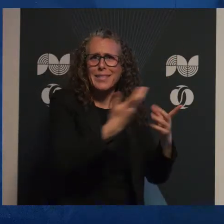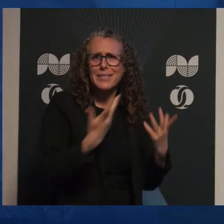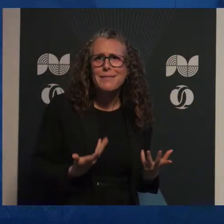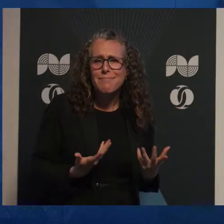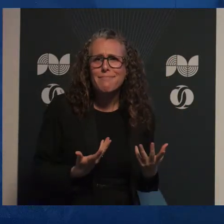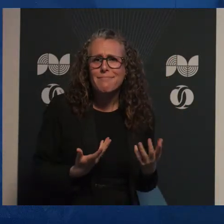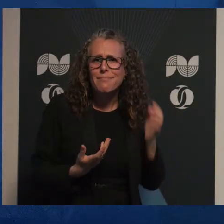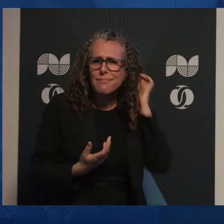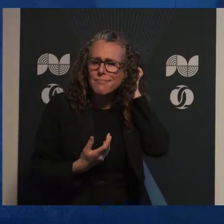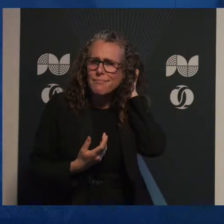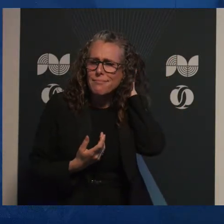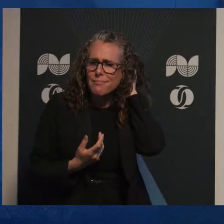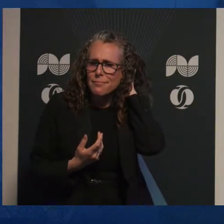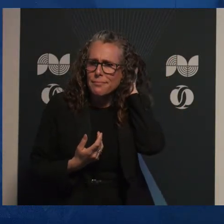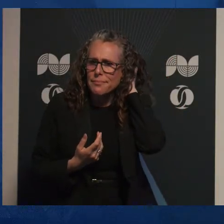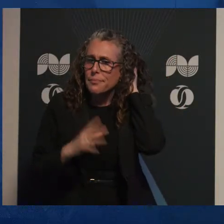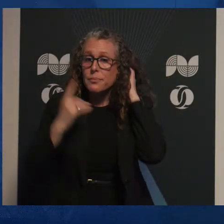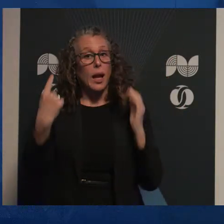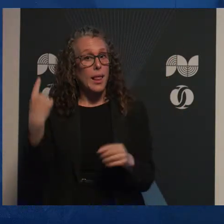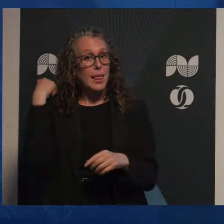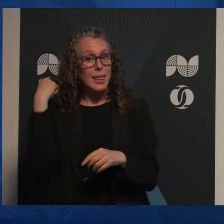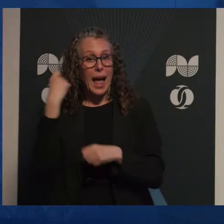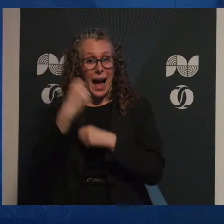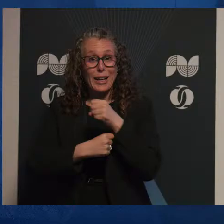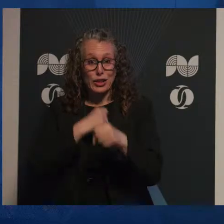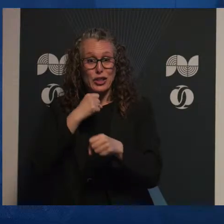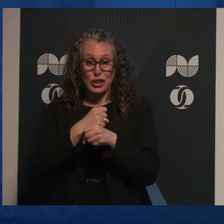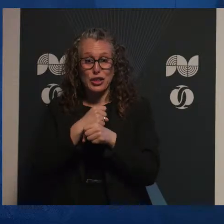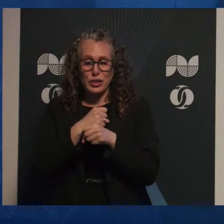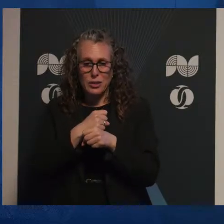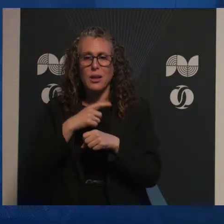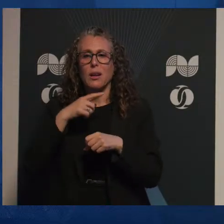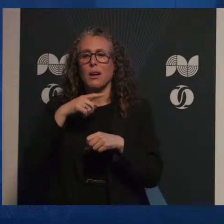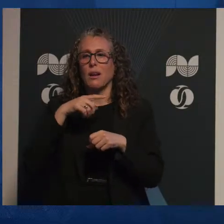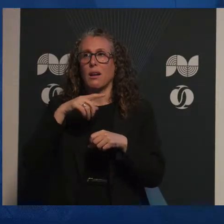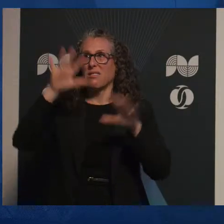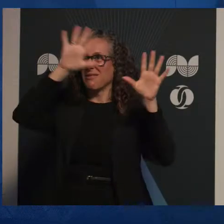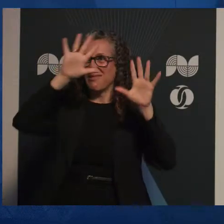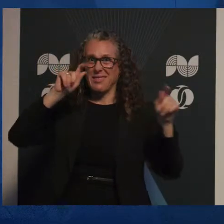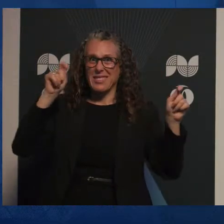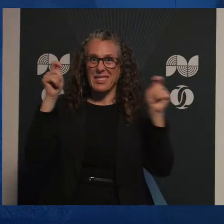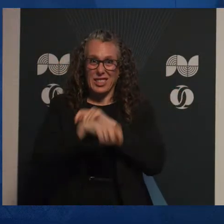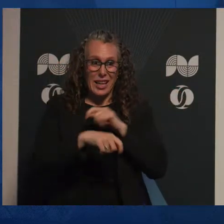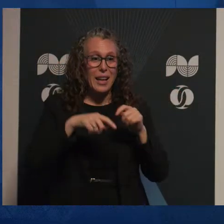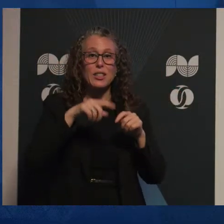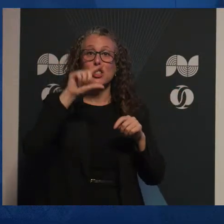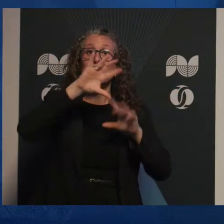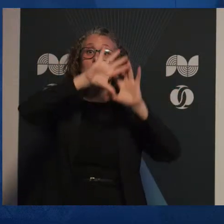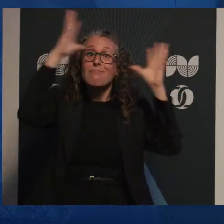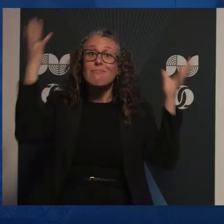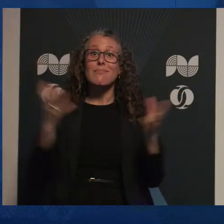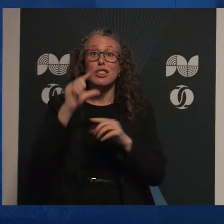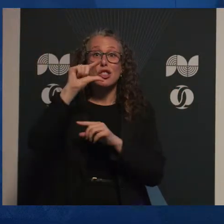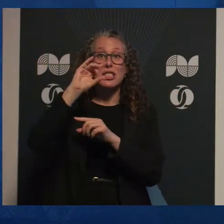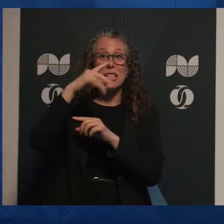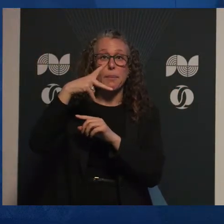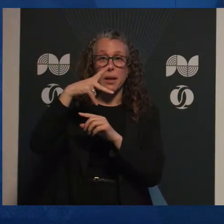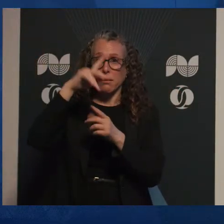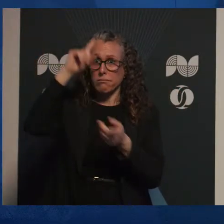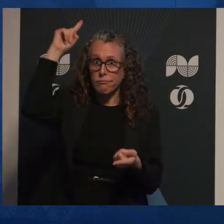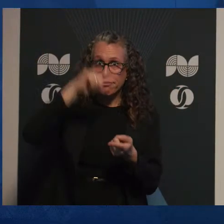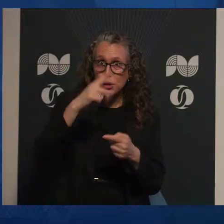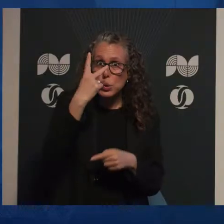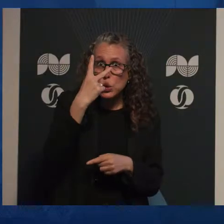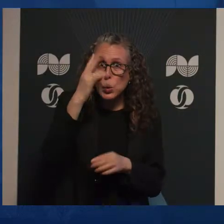change. Like last year, on our GDP, because of the drought in agriculture, we lost 2% of the GDP. I mean, you imagine how